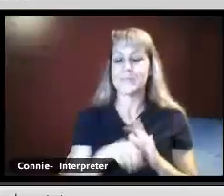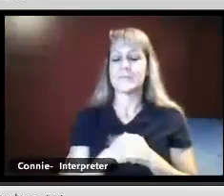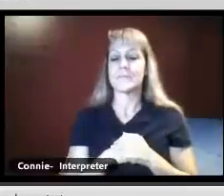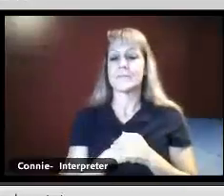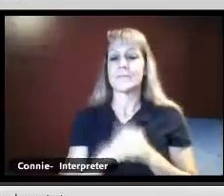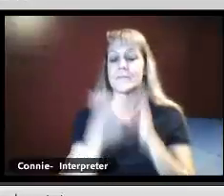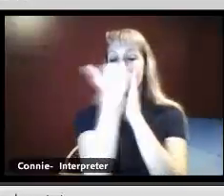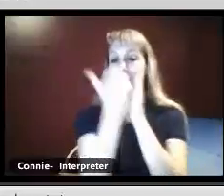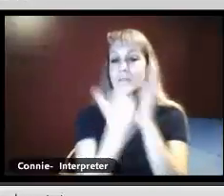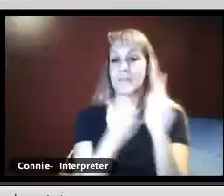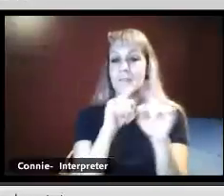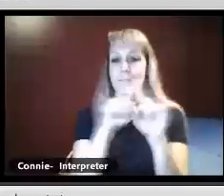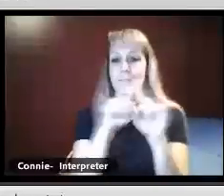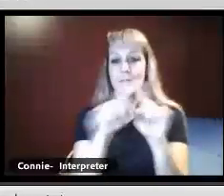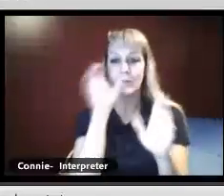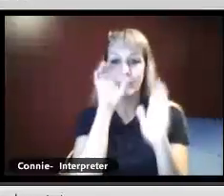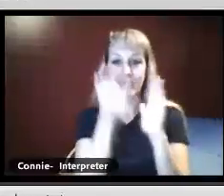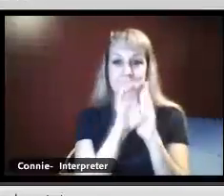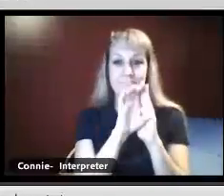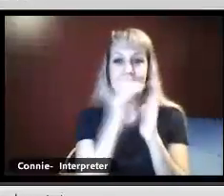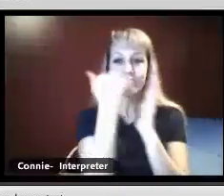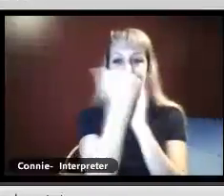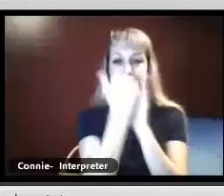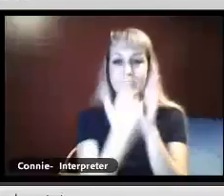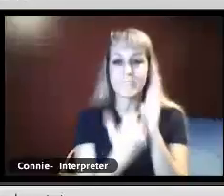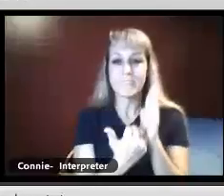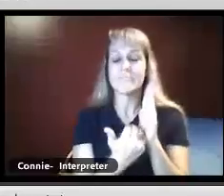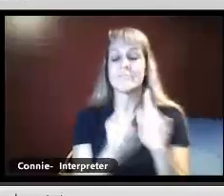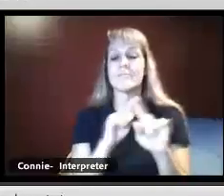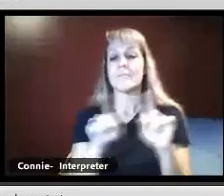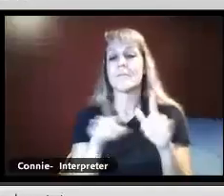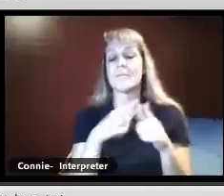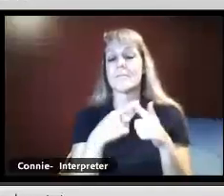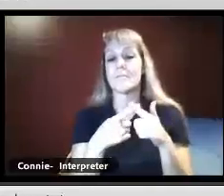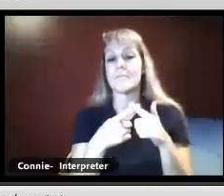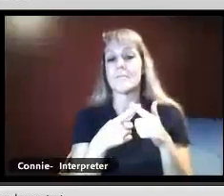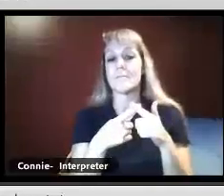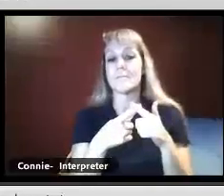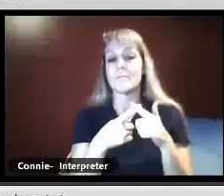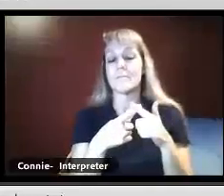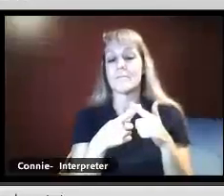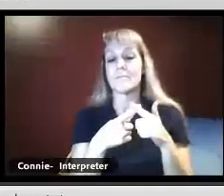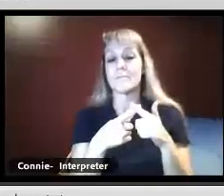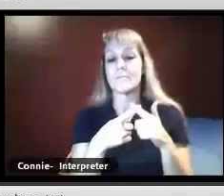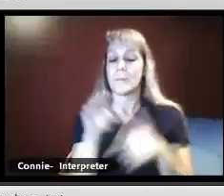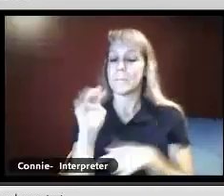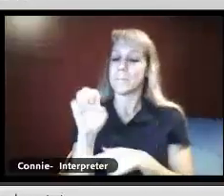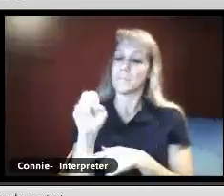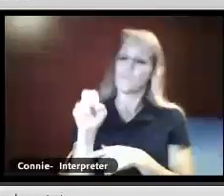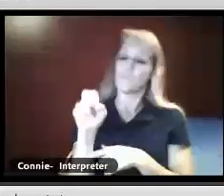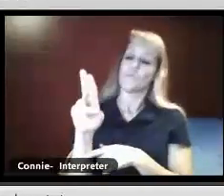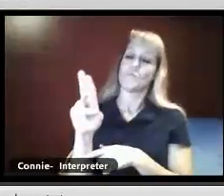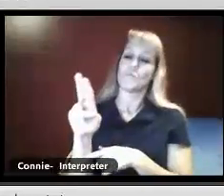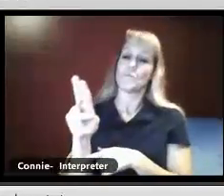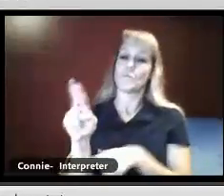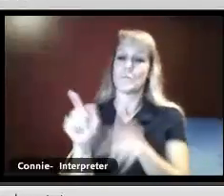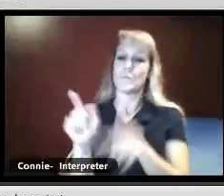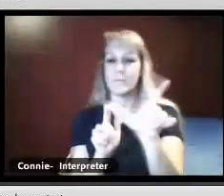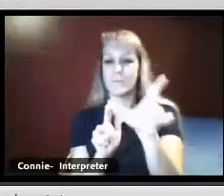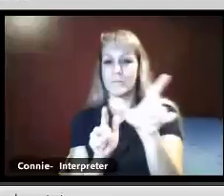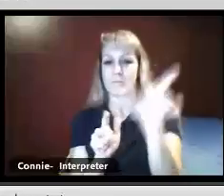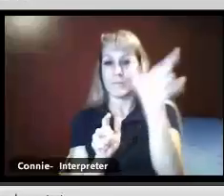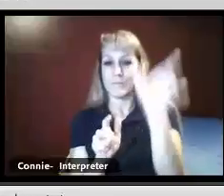visual icons, and then a list at the on the sort of a menu on the left-hand side